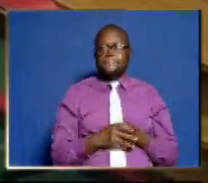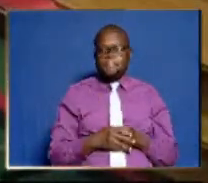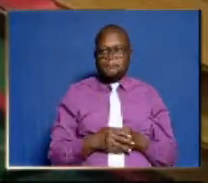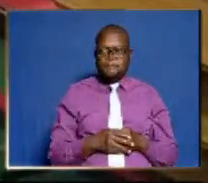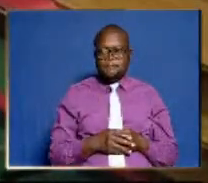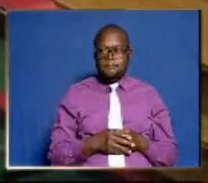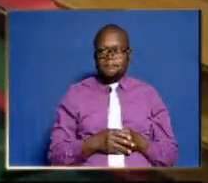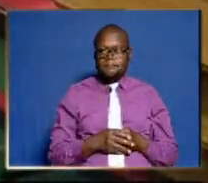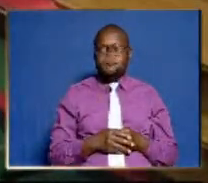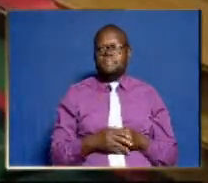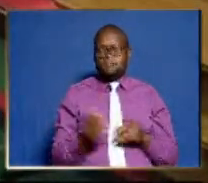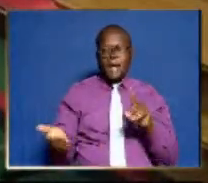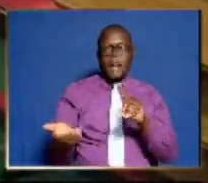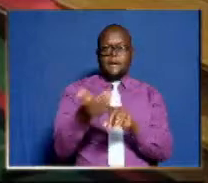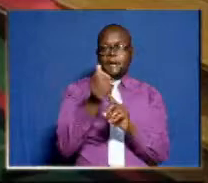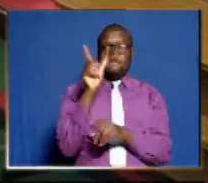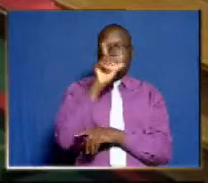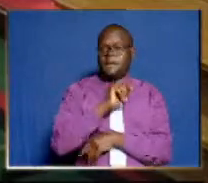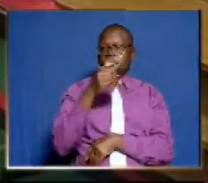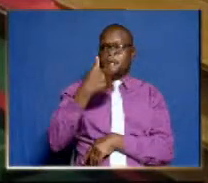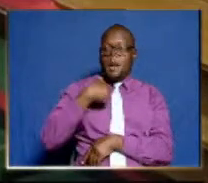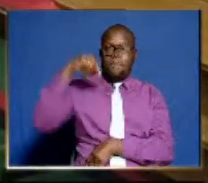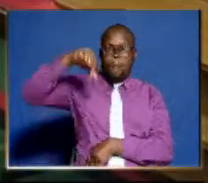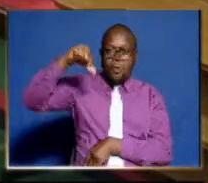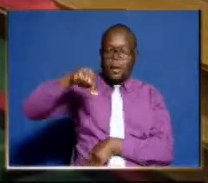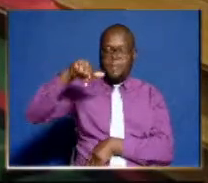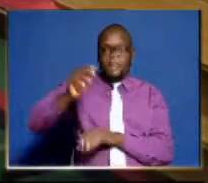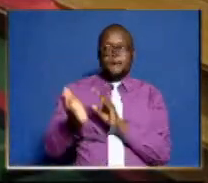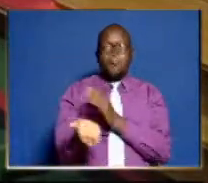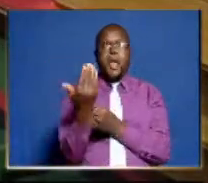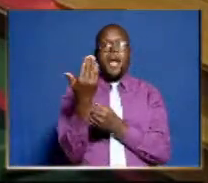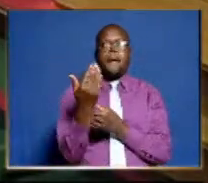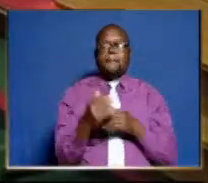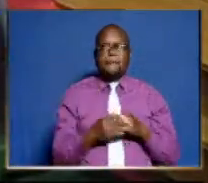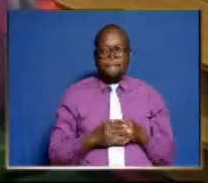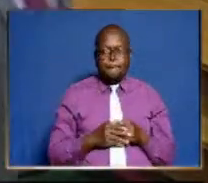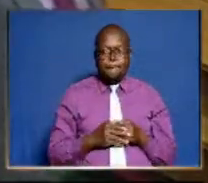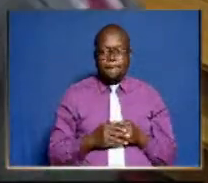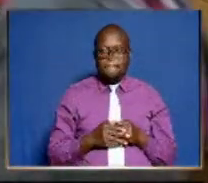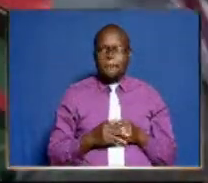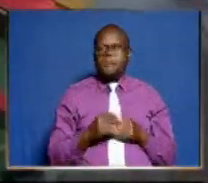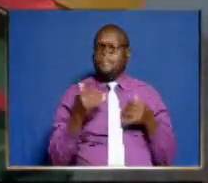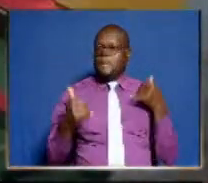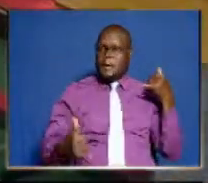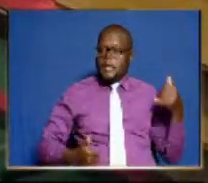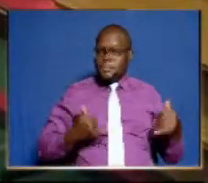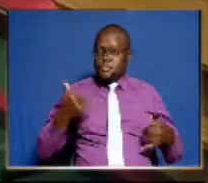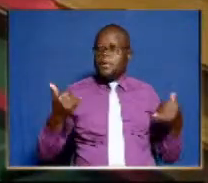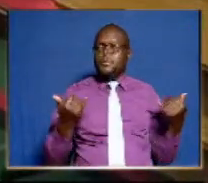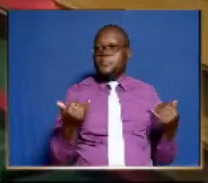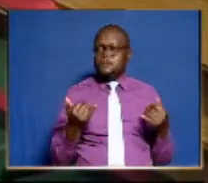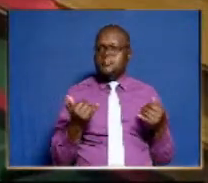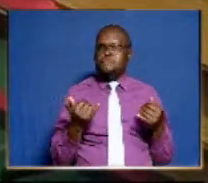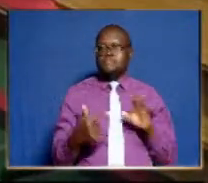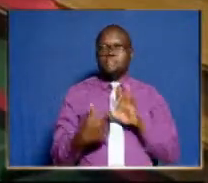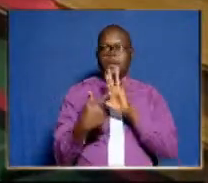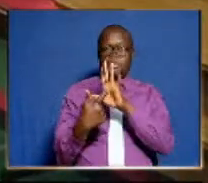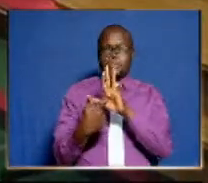And there it is, we do have a quorum this morning. Enjoy the proceedings.